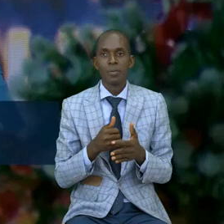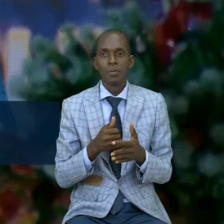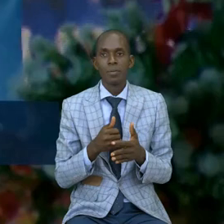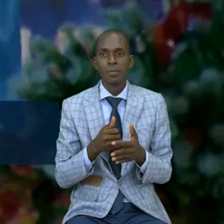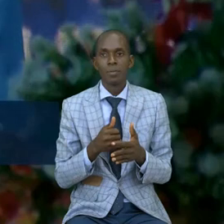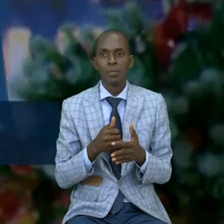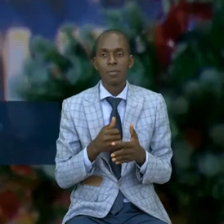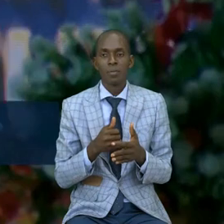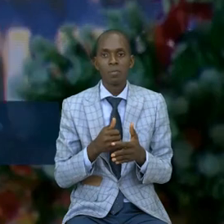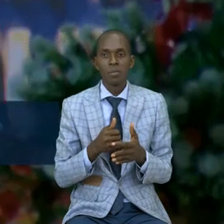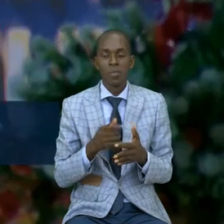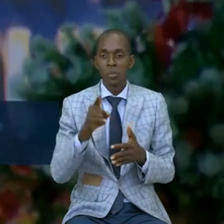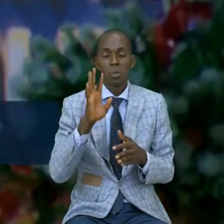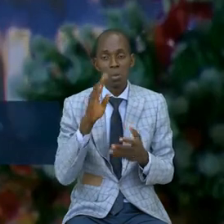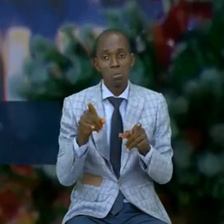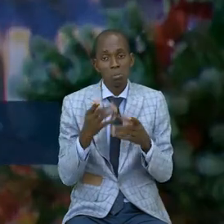Zoom,